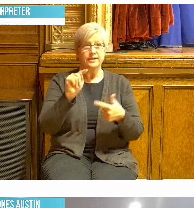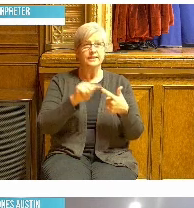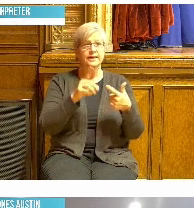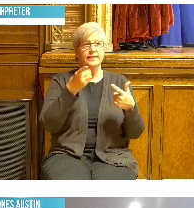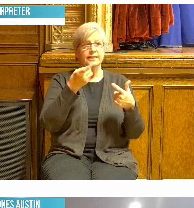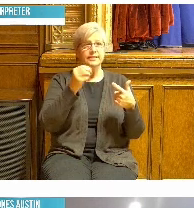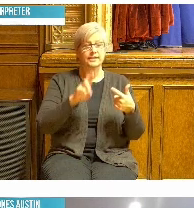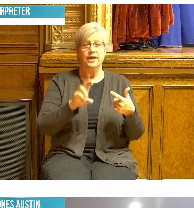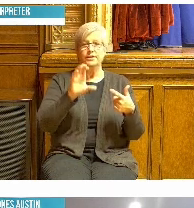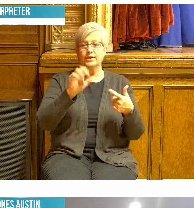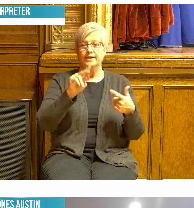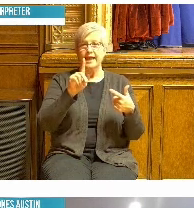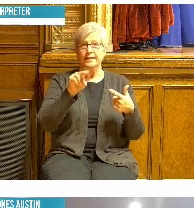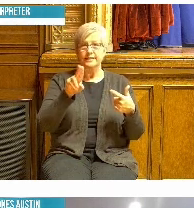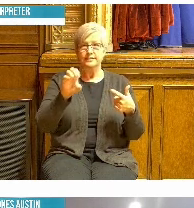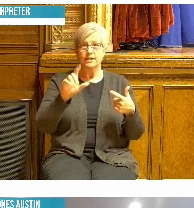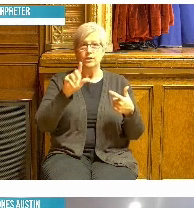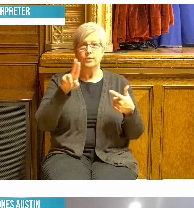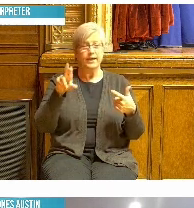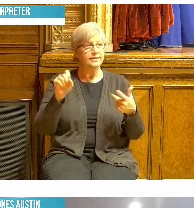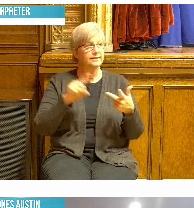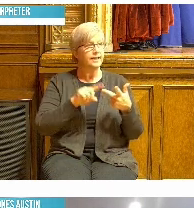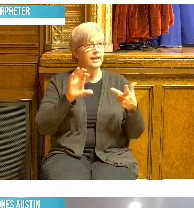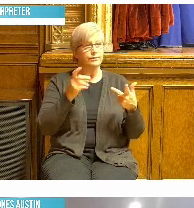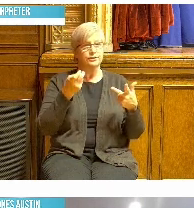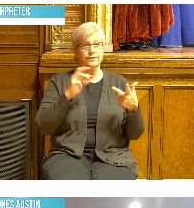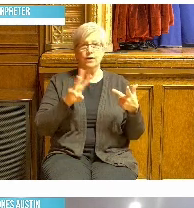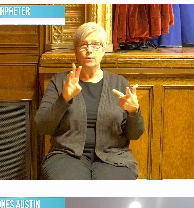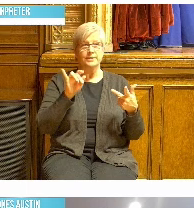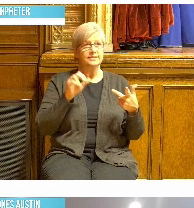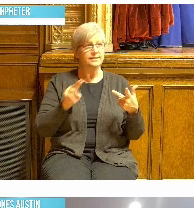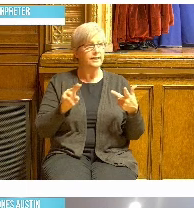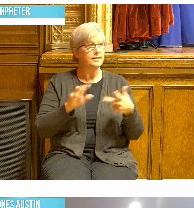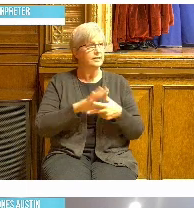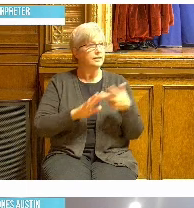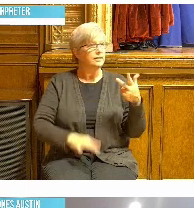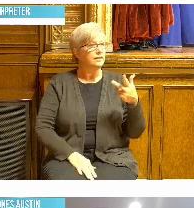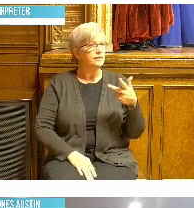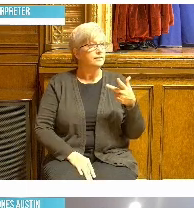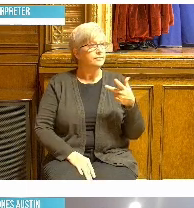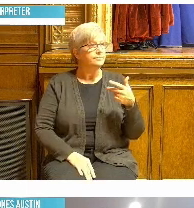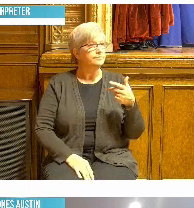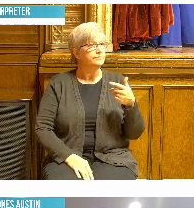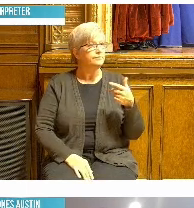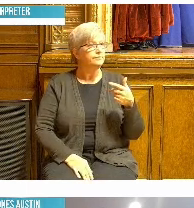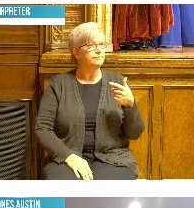Candace Lucas, and Christopher Wilson. Shay Herbert.